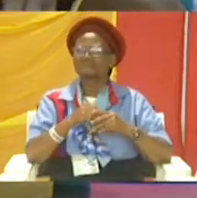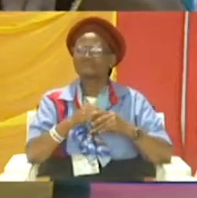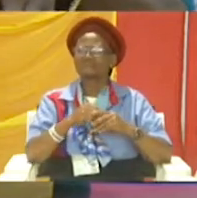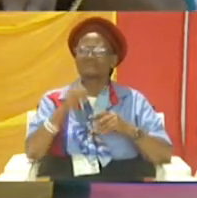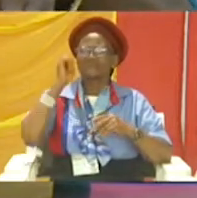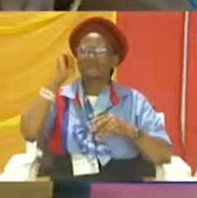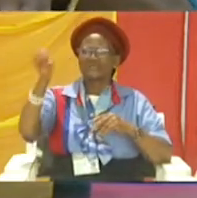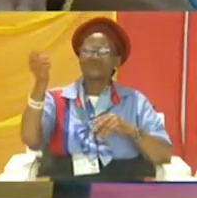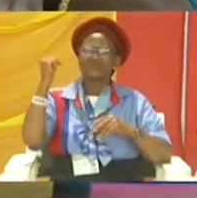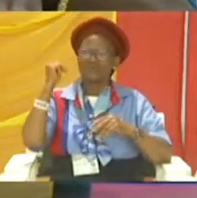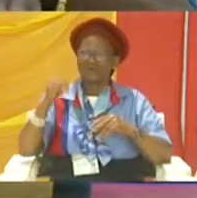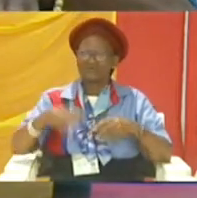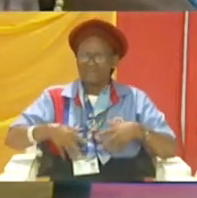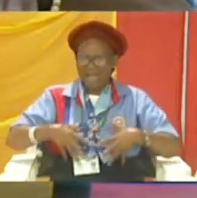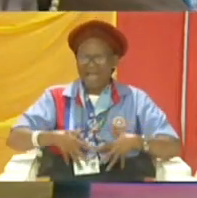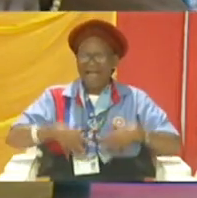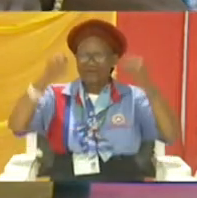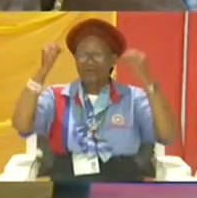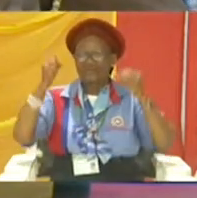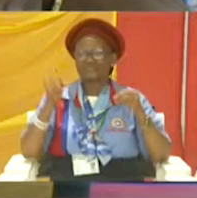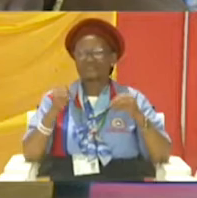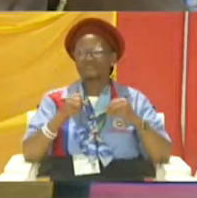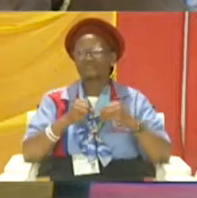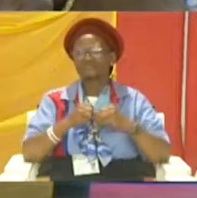he was upset.